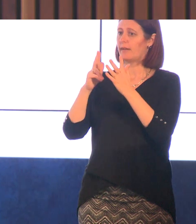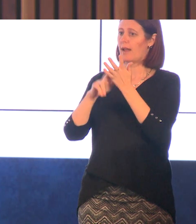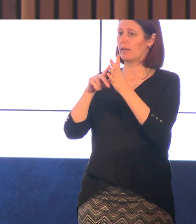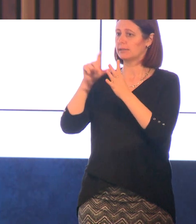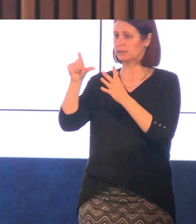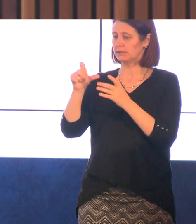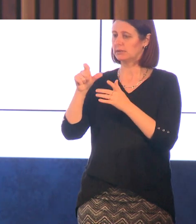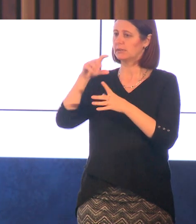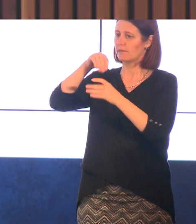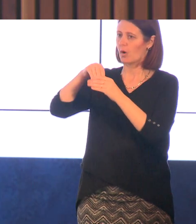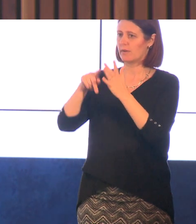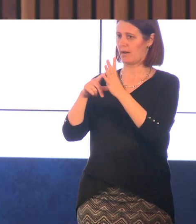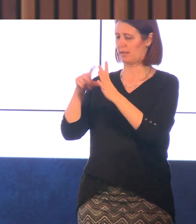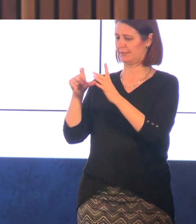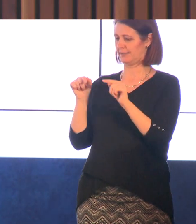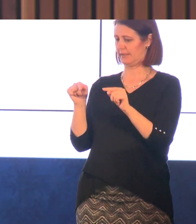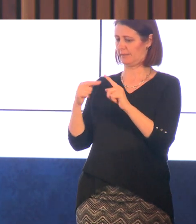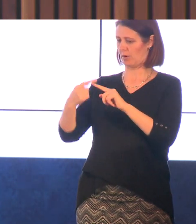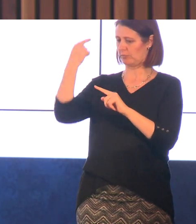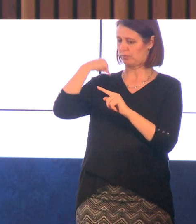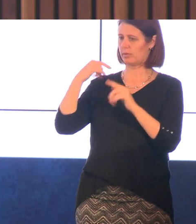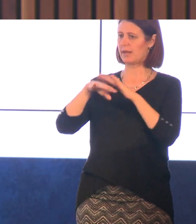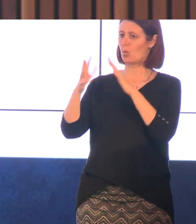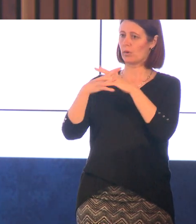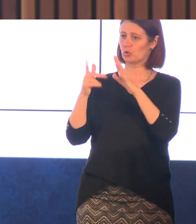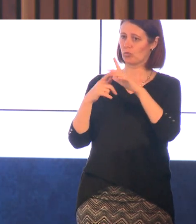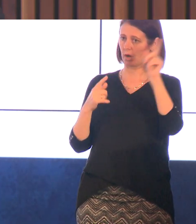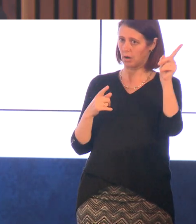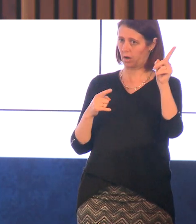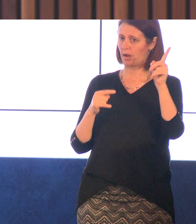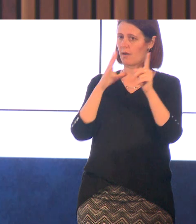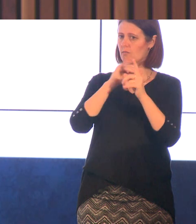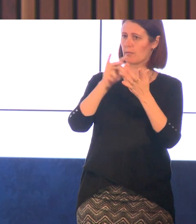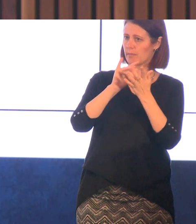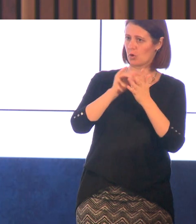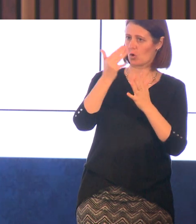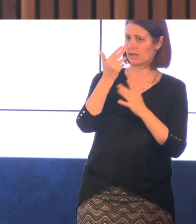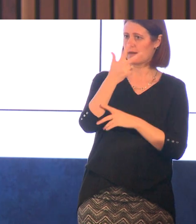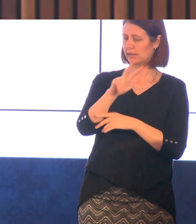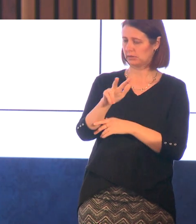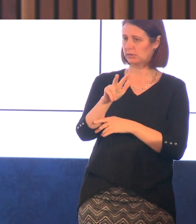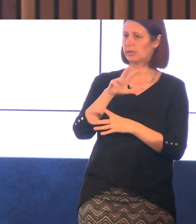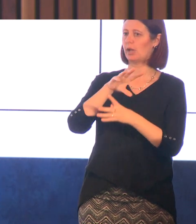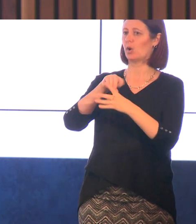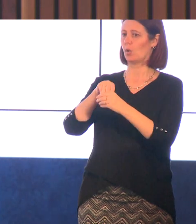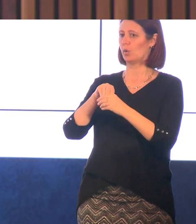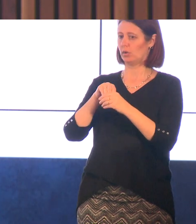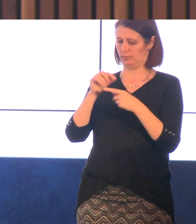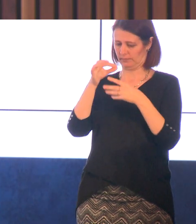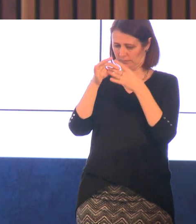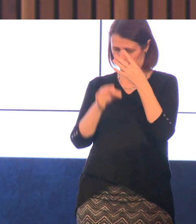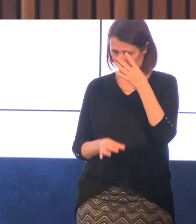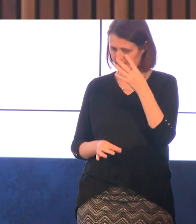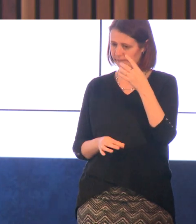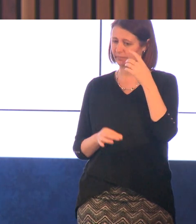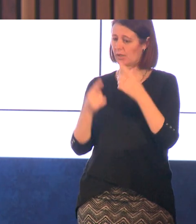beginning of local area coordination in Western Australia from the mid-1980s, included the following points,